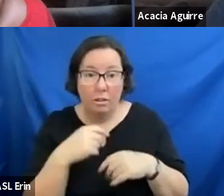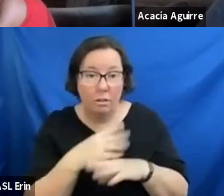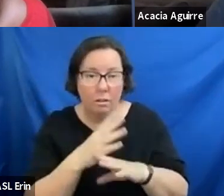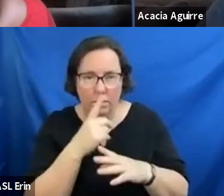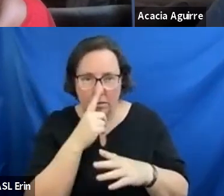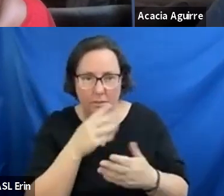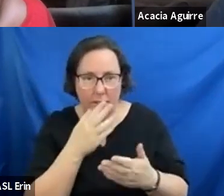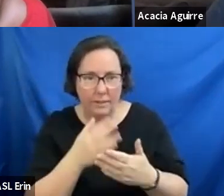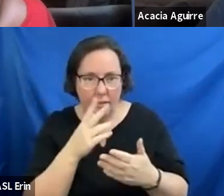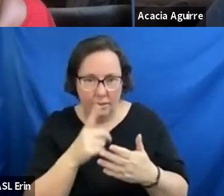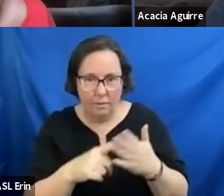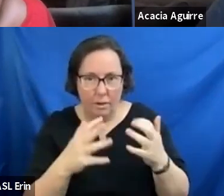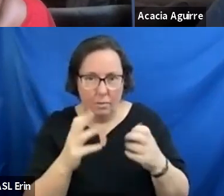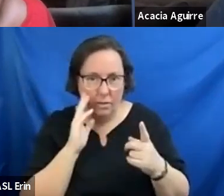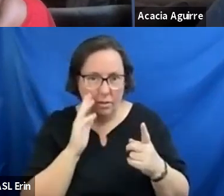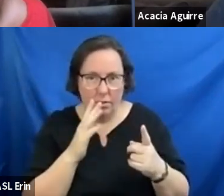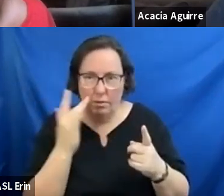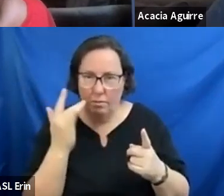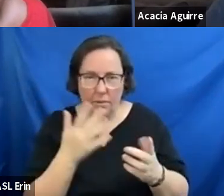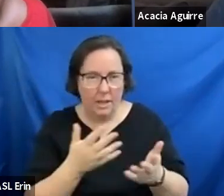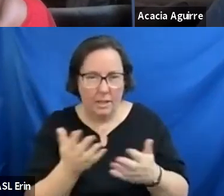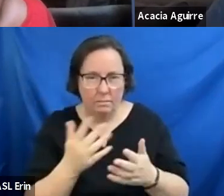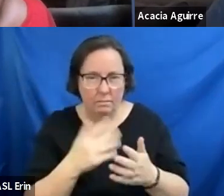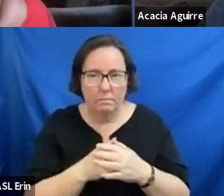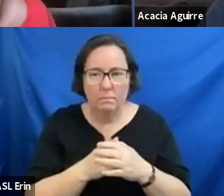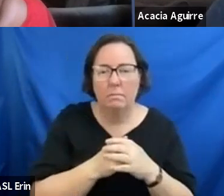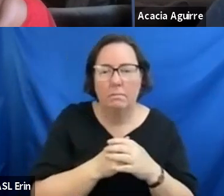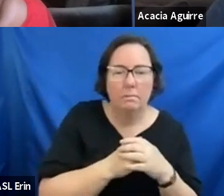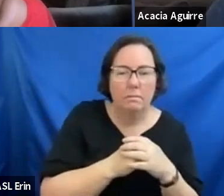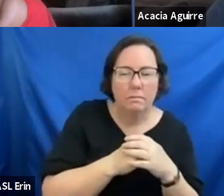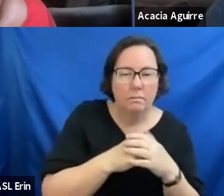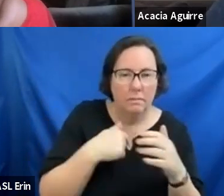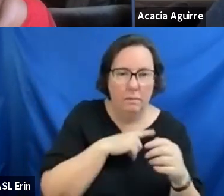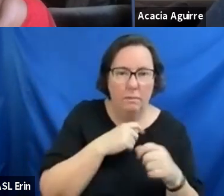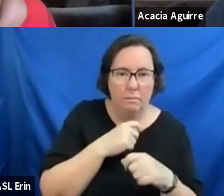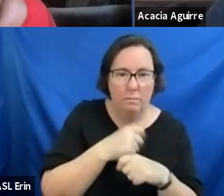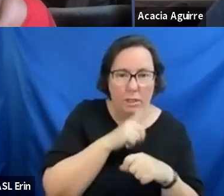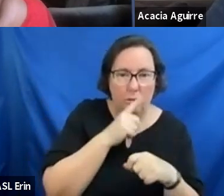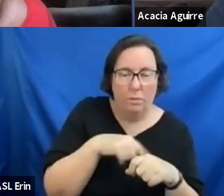that that the understanding of the request is correct?